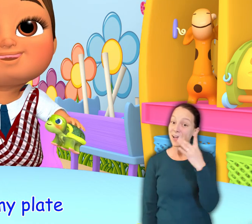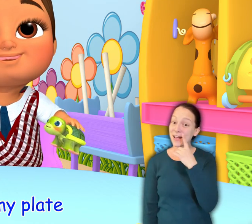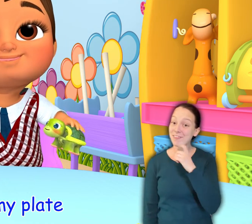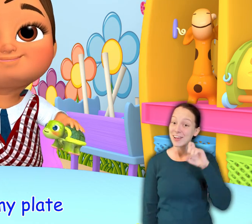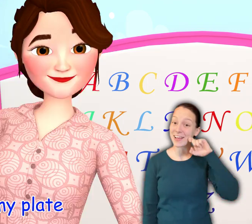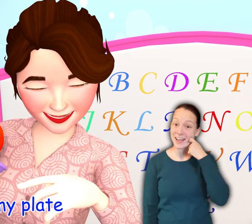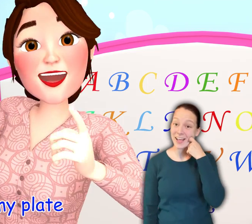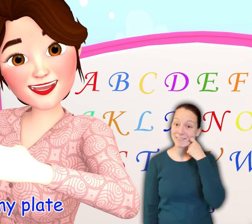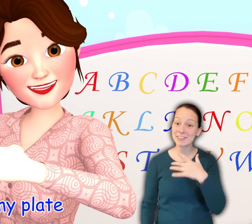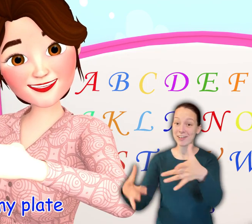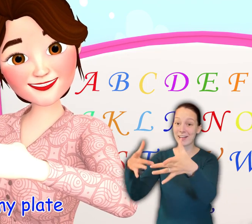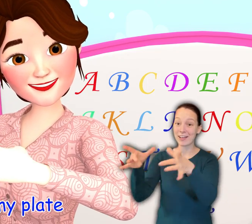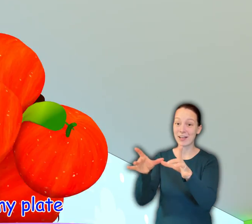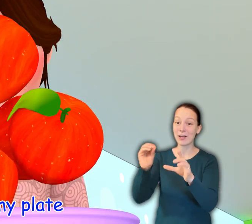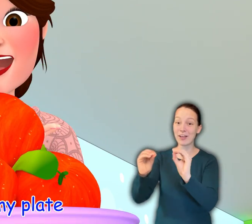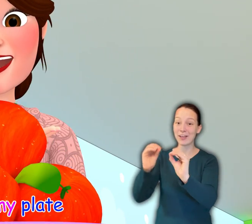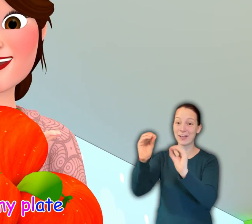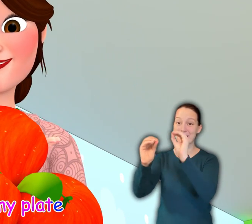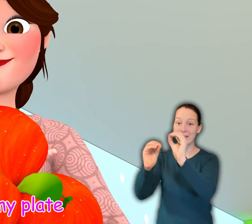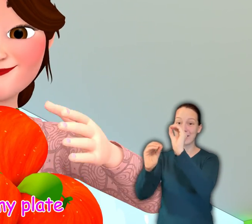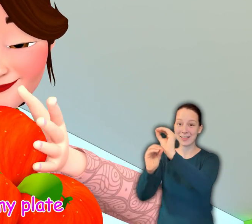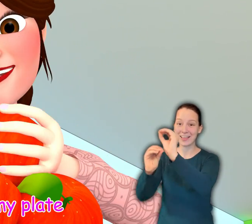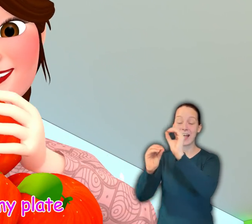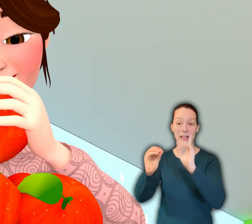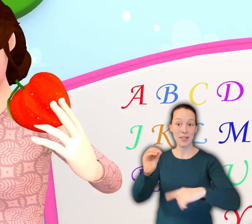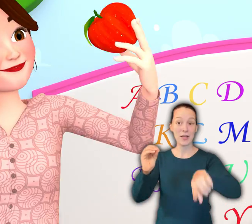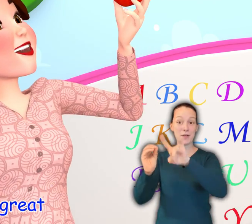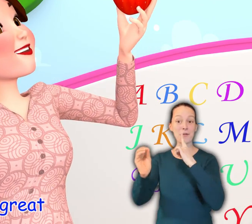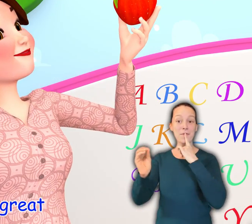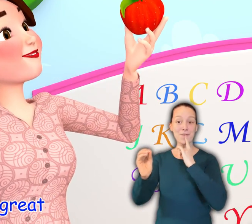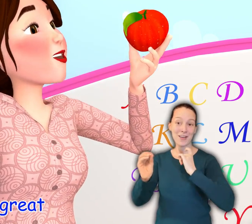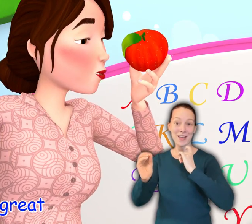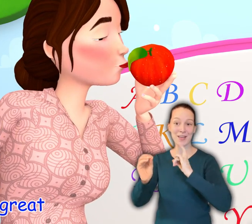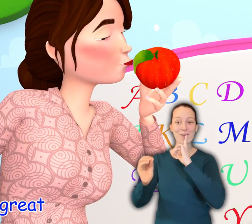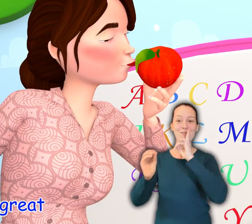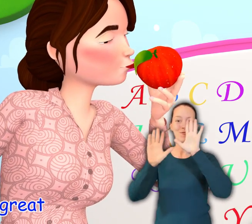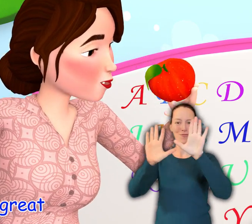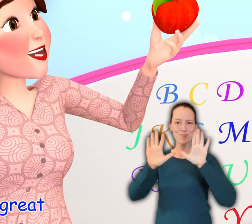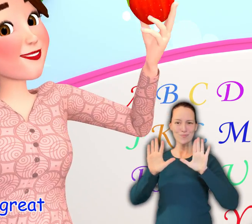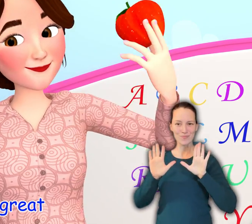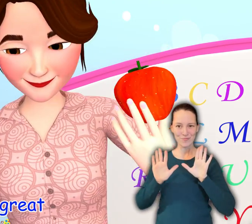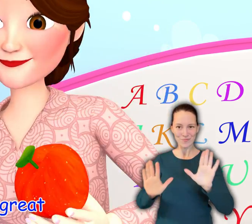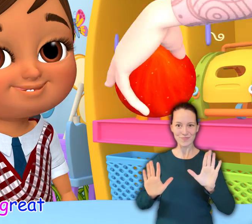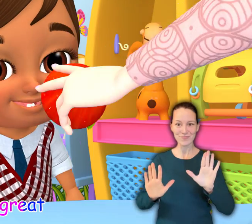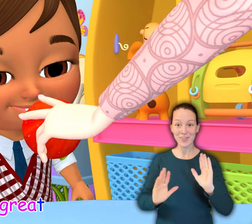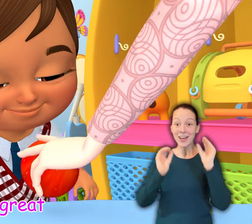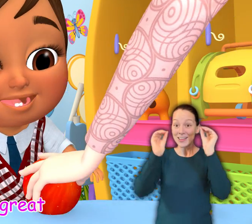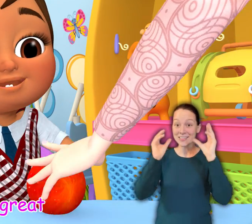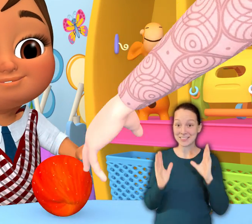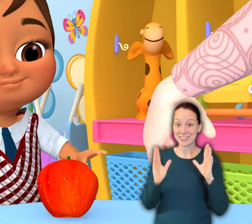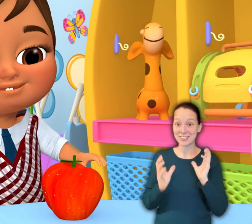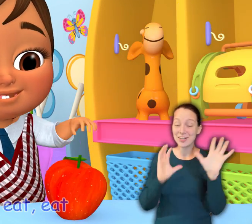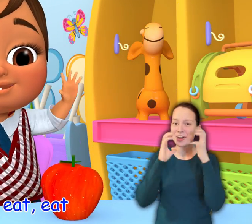apples five red apples wear on my plate also red and all Al so